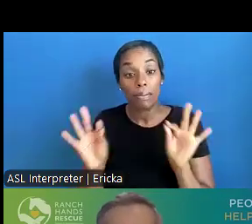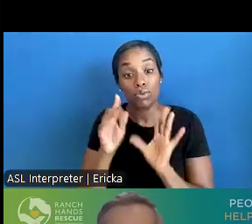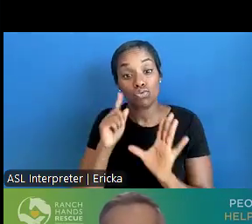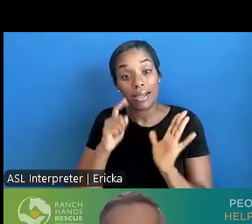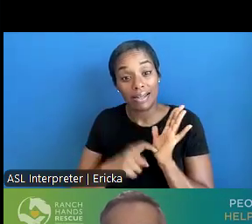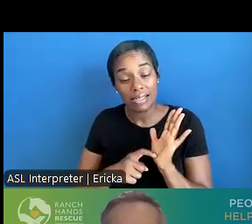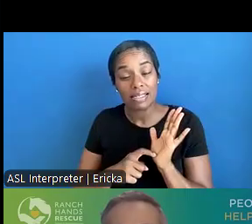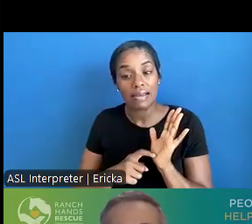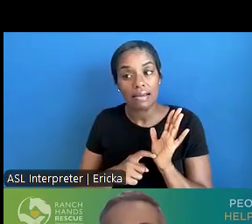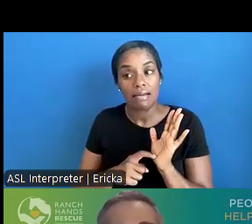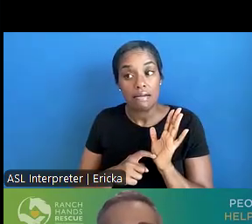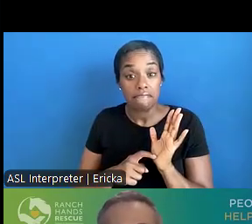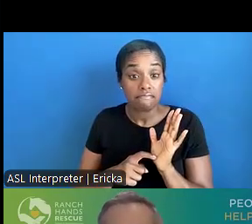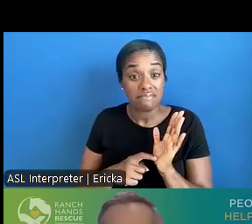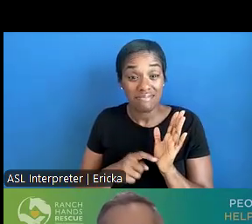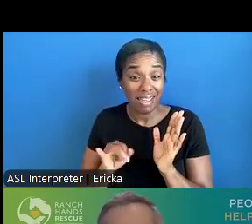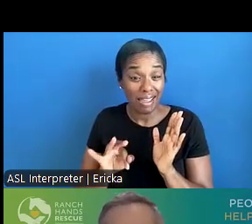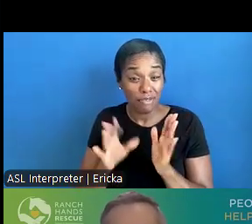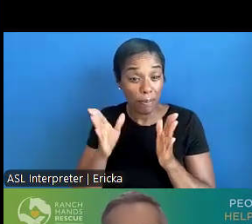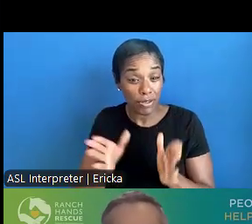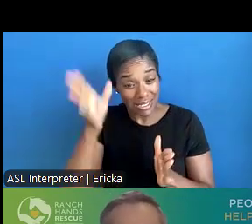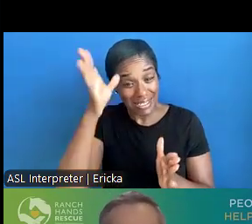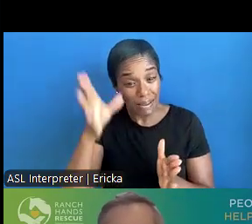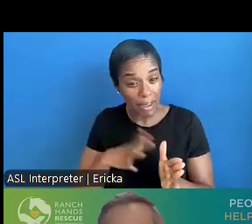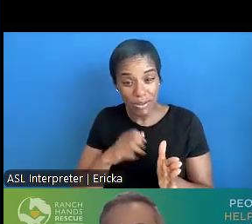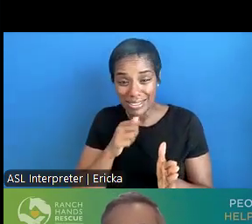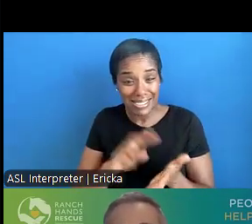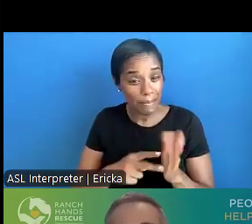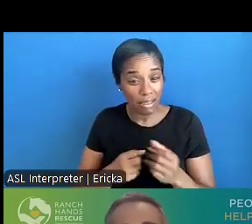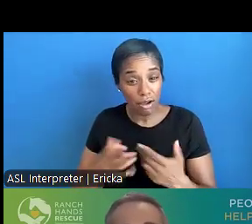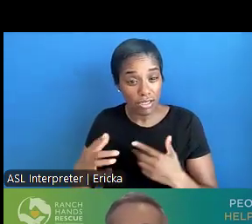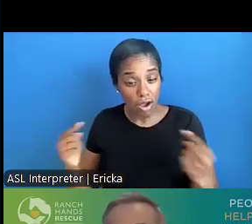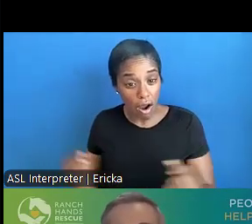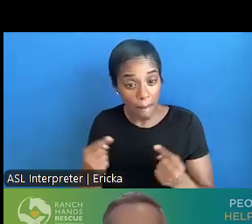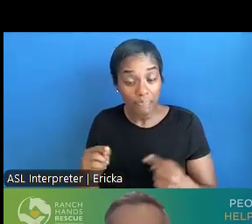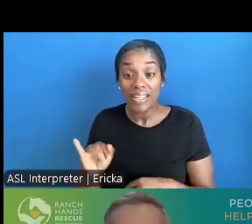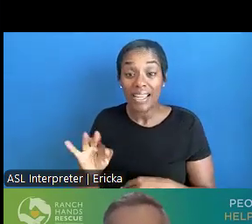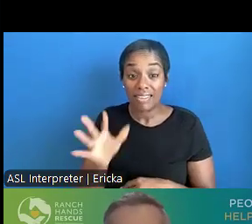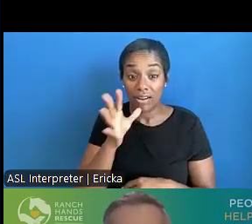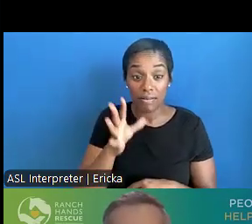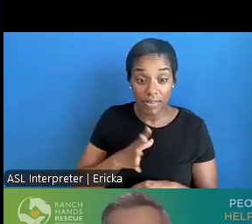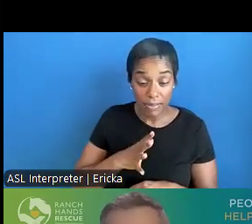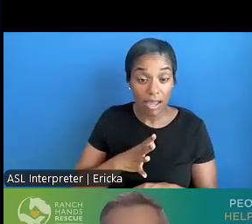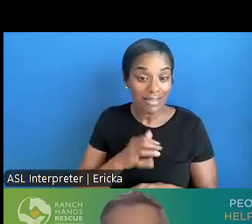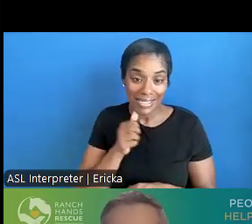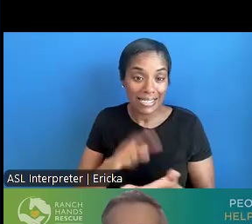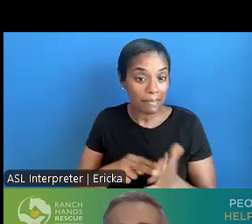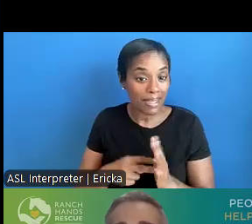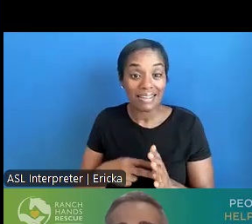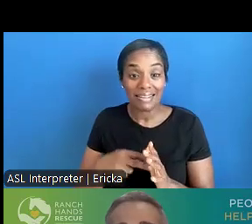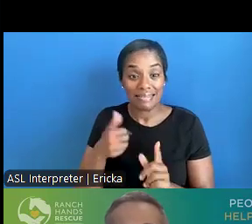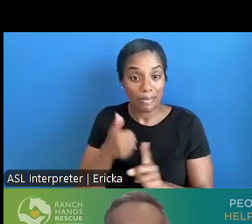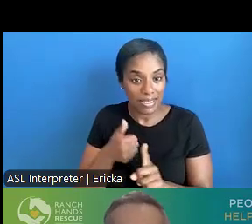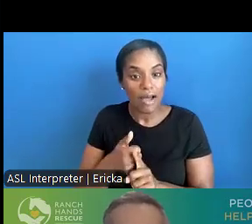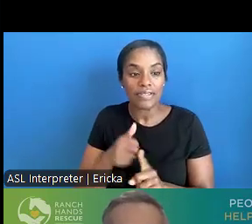just because somebody is a male doesn't mean that they're a perpetrator, and just because somebody's a female doesn't mean that they haven't perpetrated.